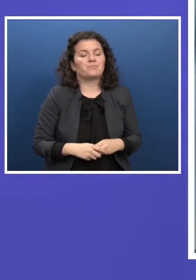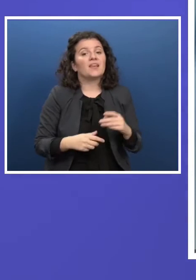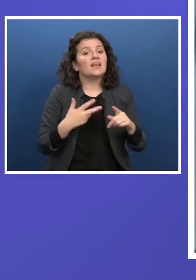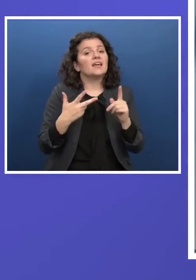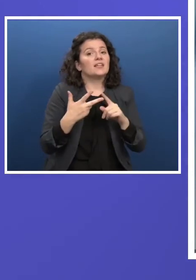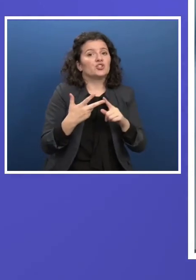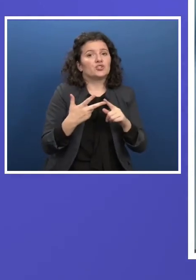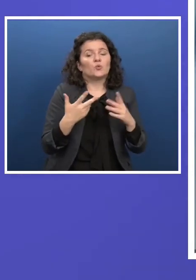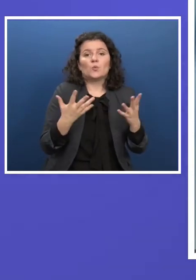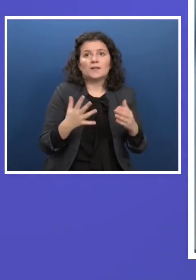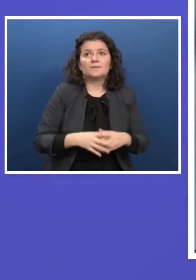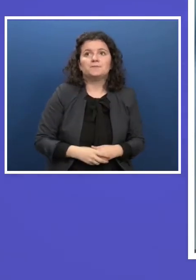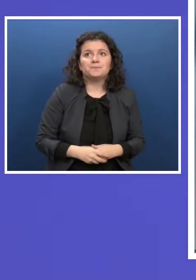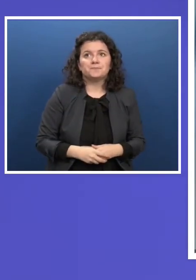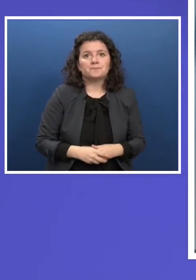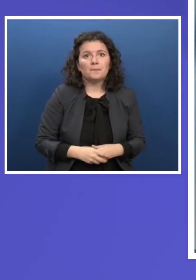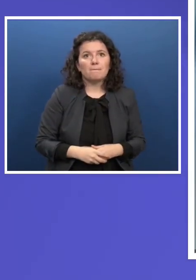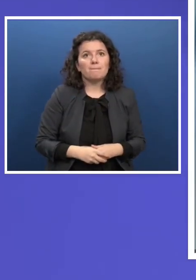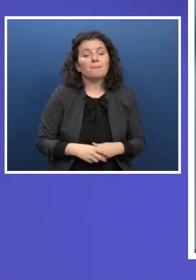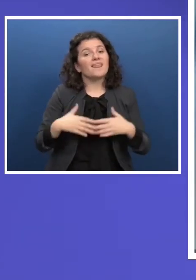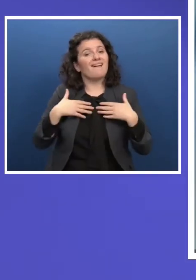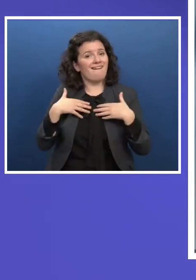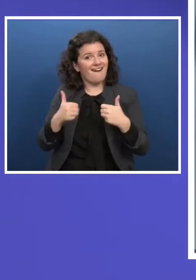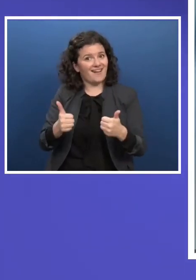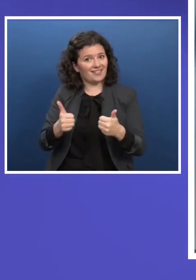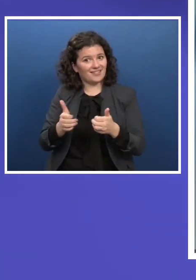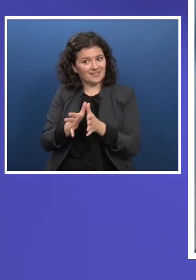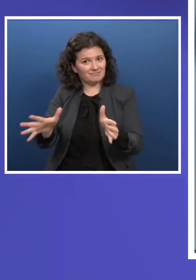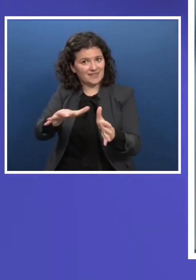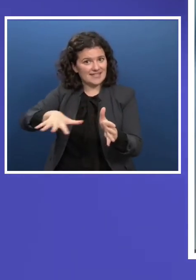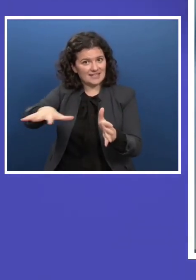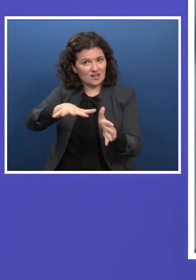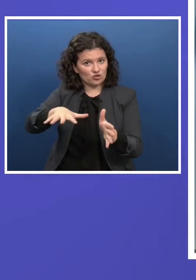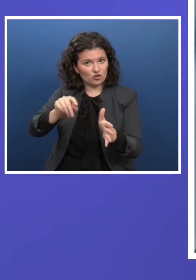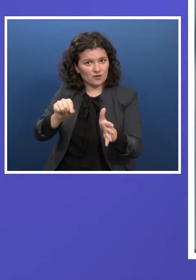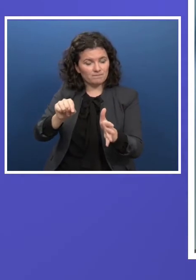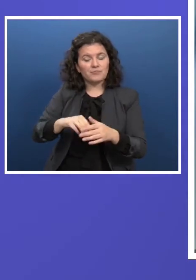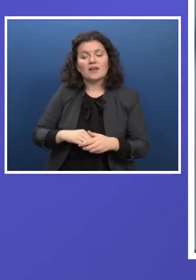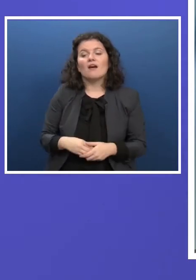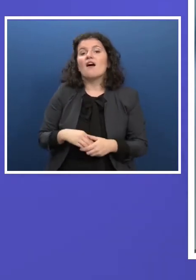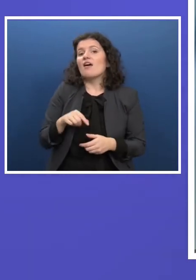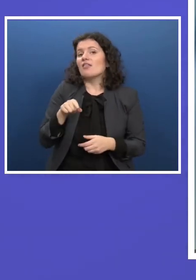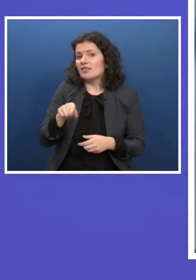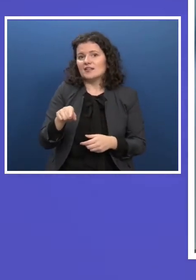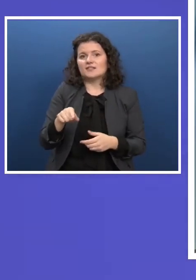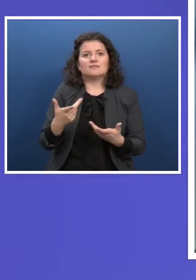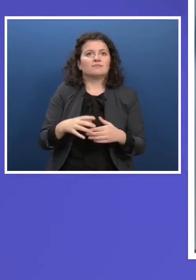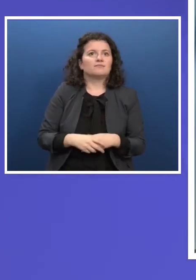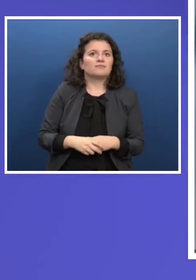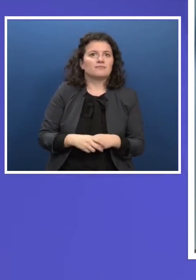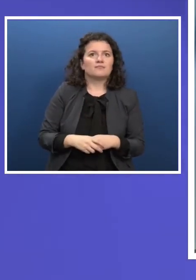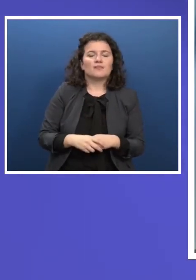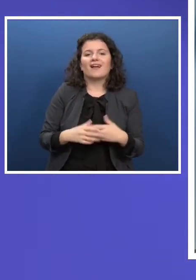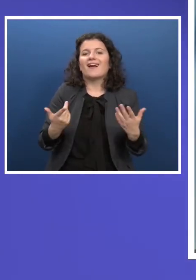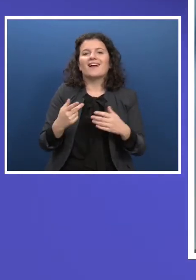obviously more to specifically to the health sector, which have to do with the culture starting from the medical school,